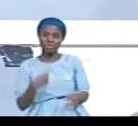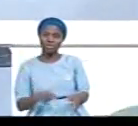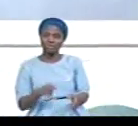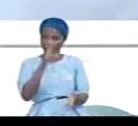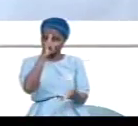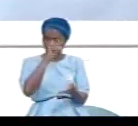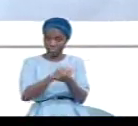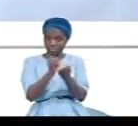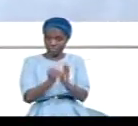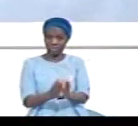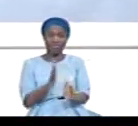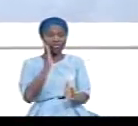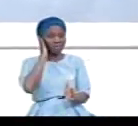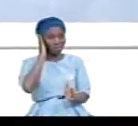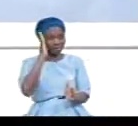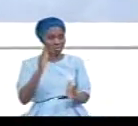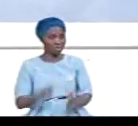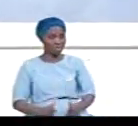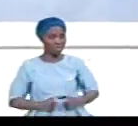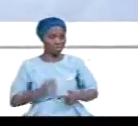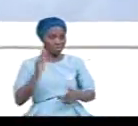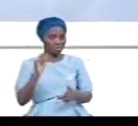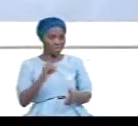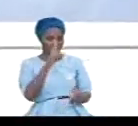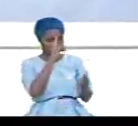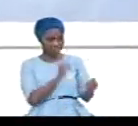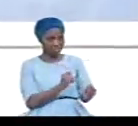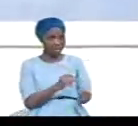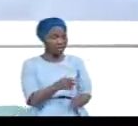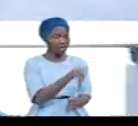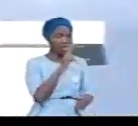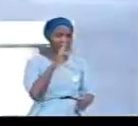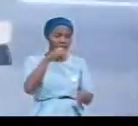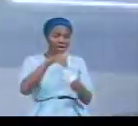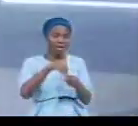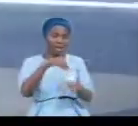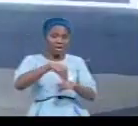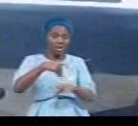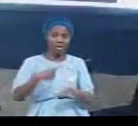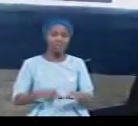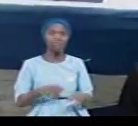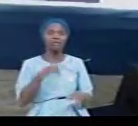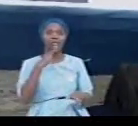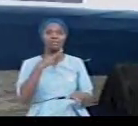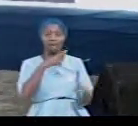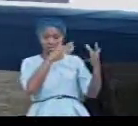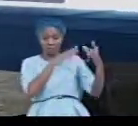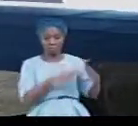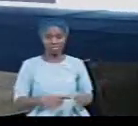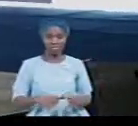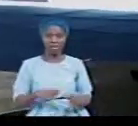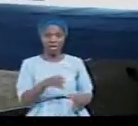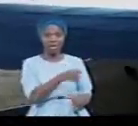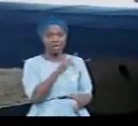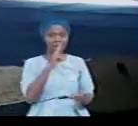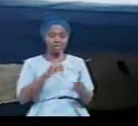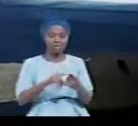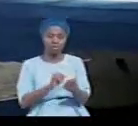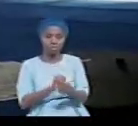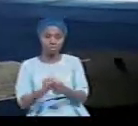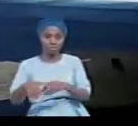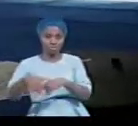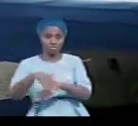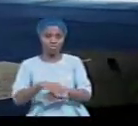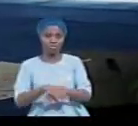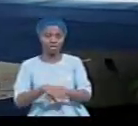They were now, they were the Red Sea. They were to pass over, because if you are drowned in the Red